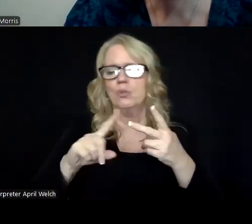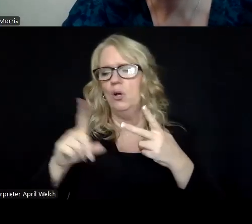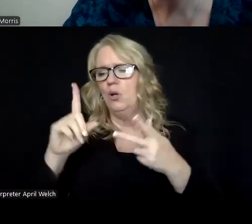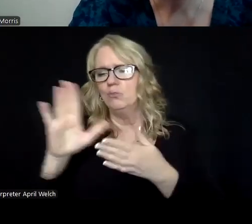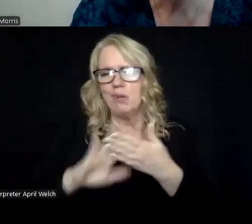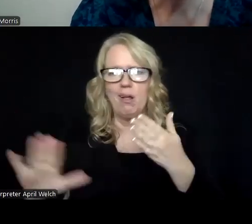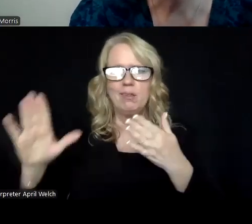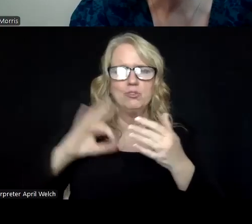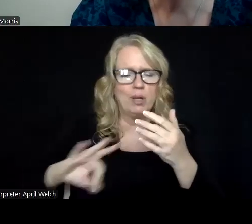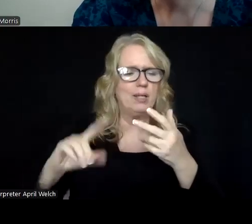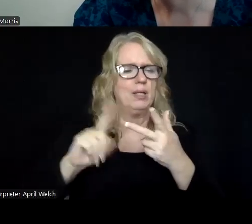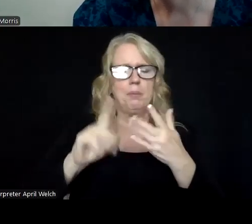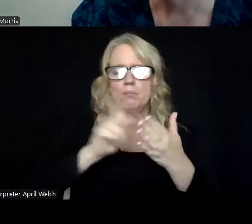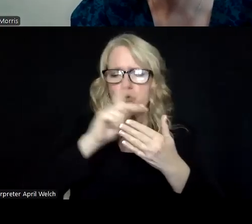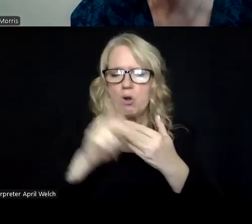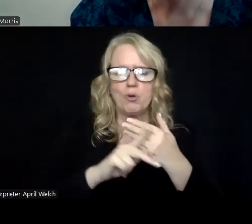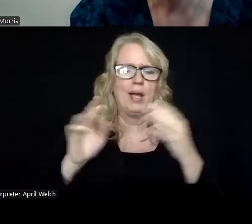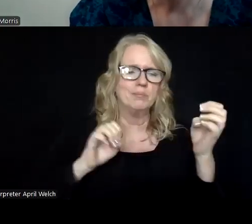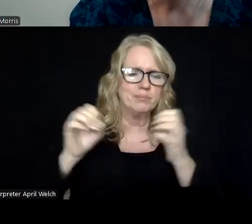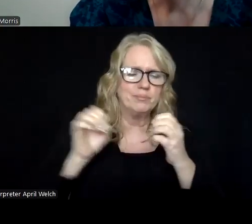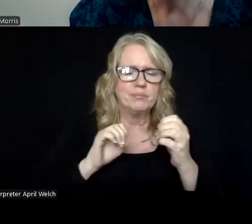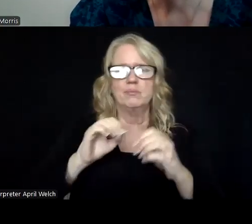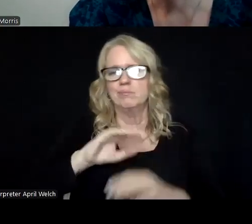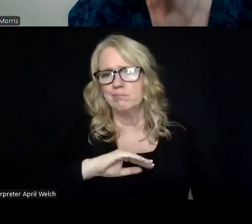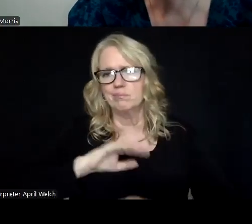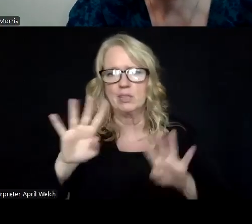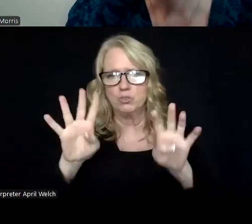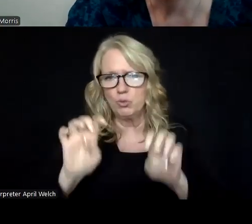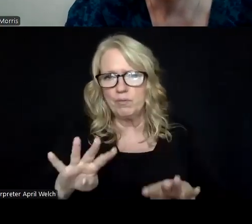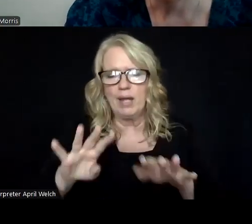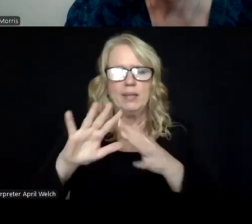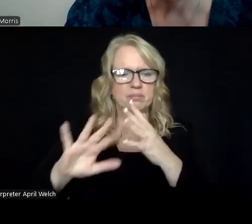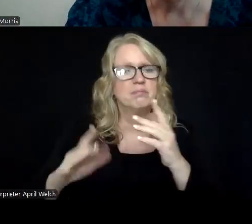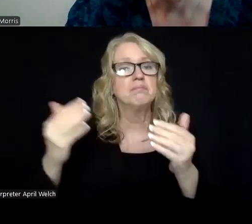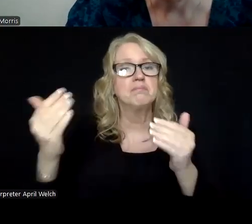program evaluation and satisfaction surveys. Next slide.